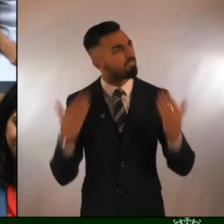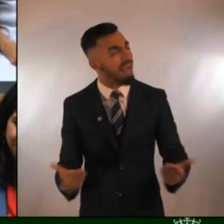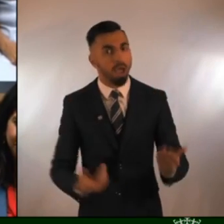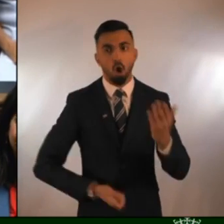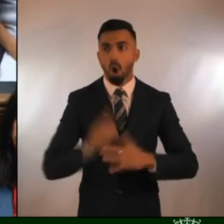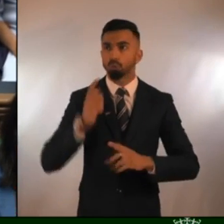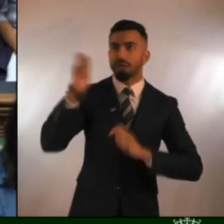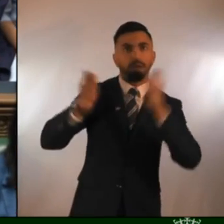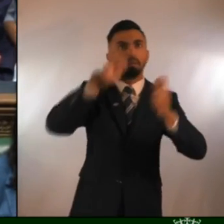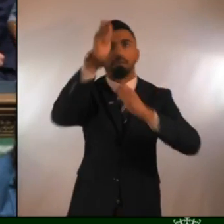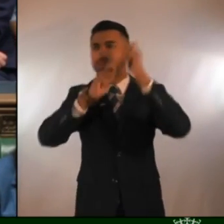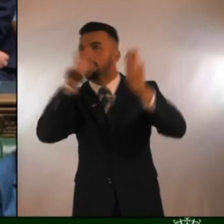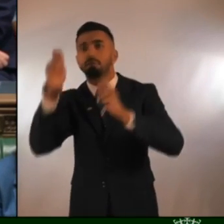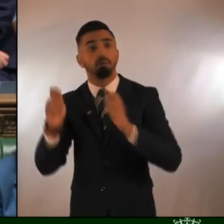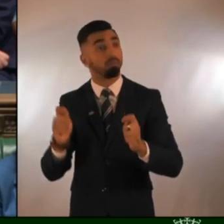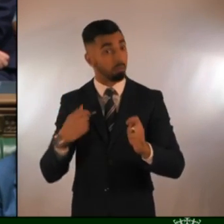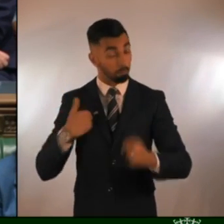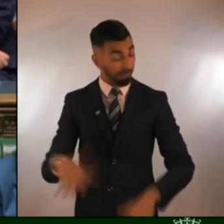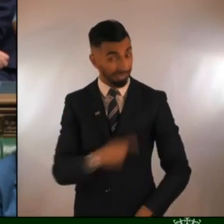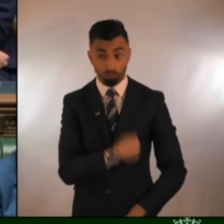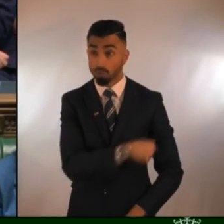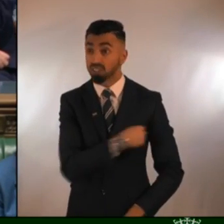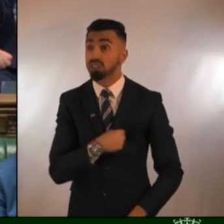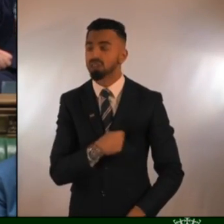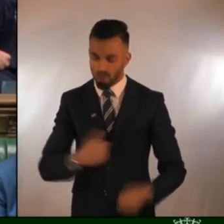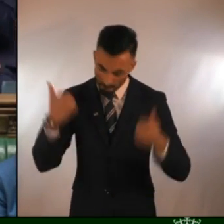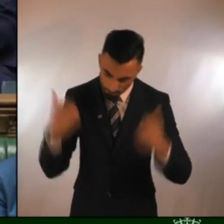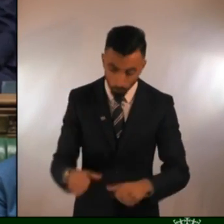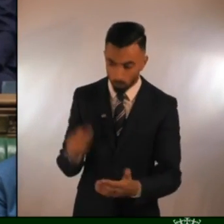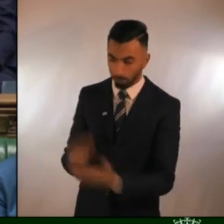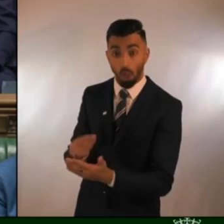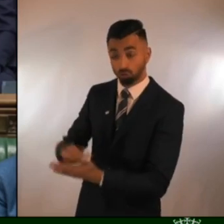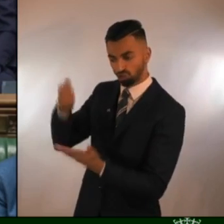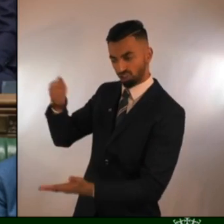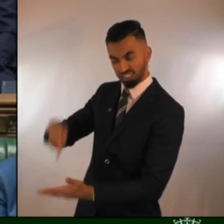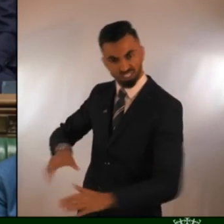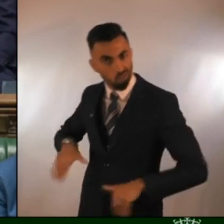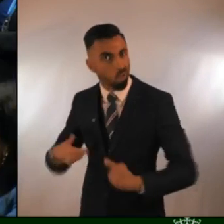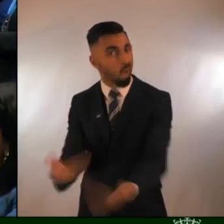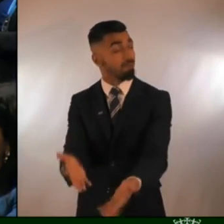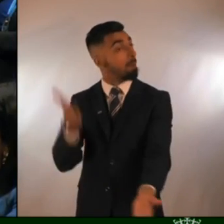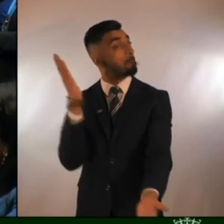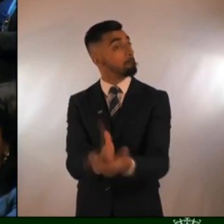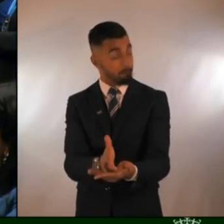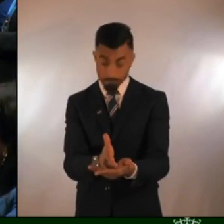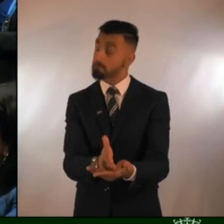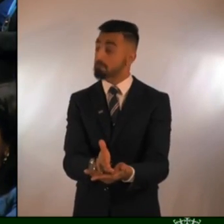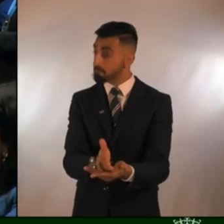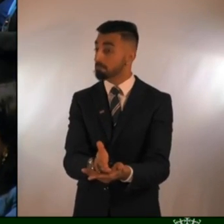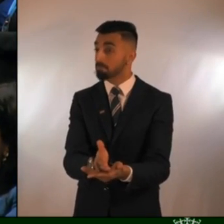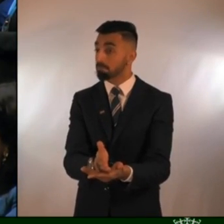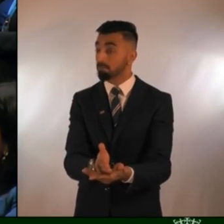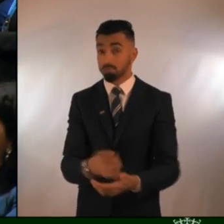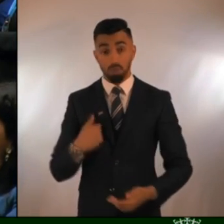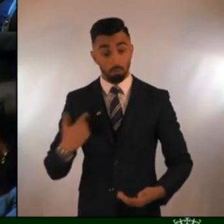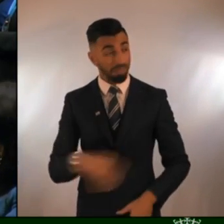deliver on our promises to the British people, and it is the budget of a government that gets things done. We promised to get